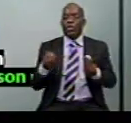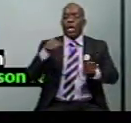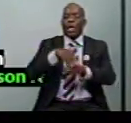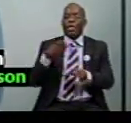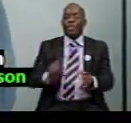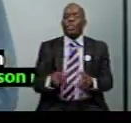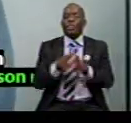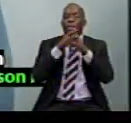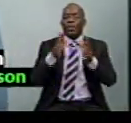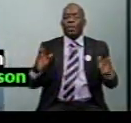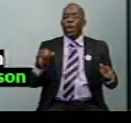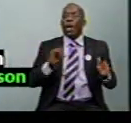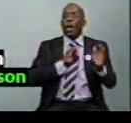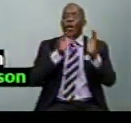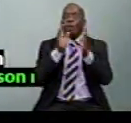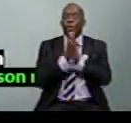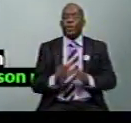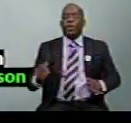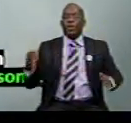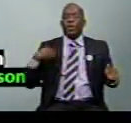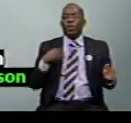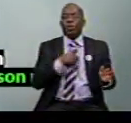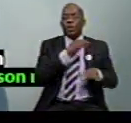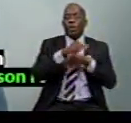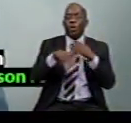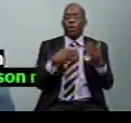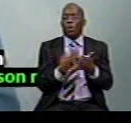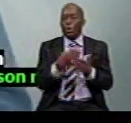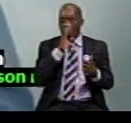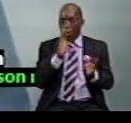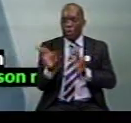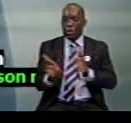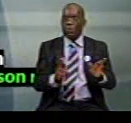pray we'll all be ready for his